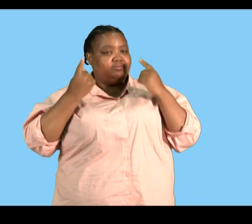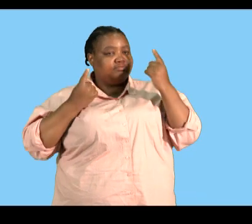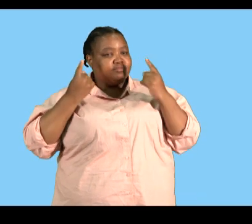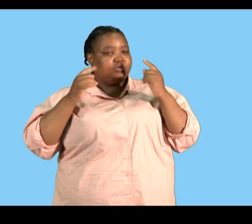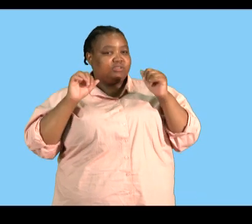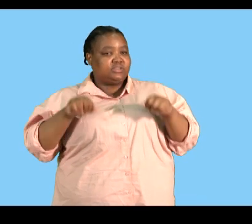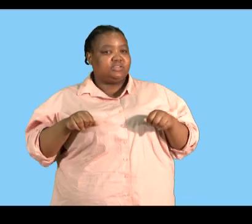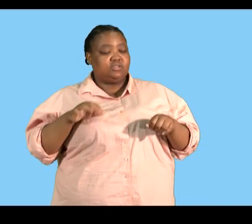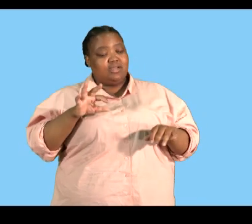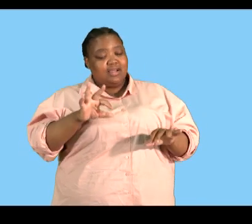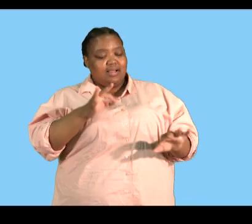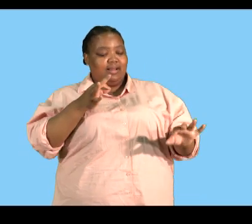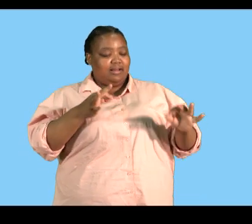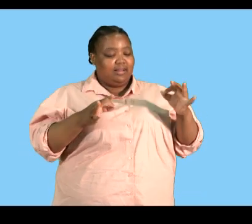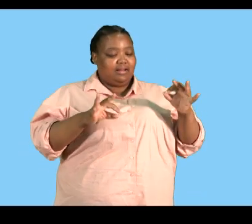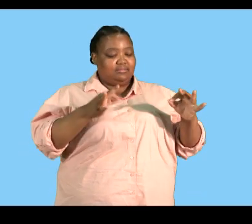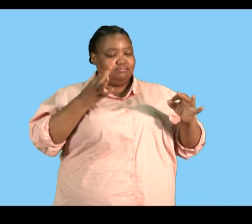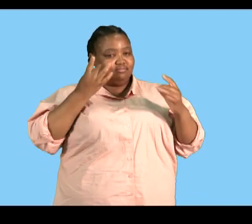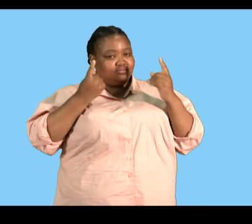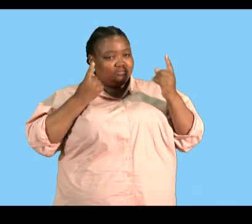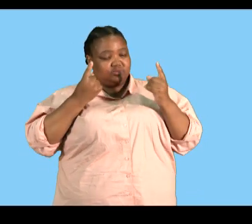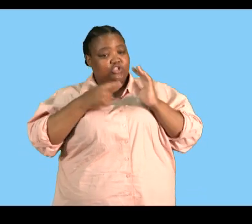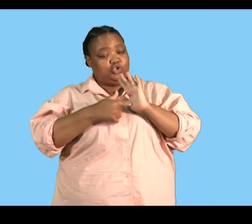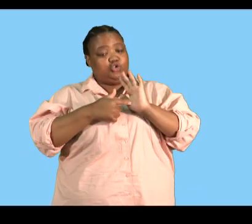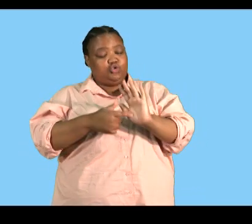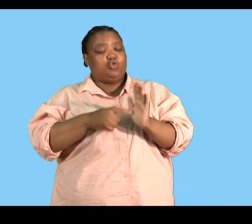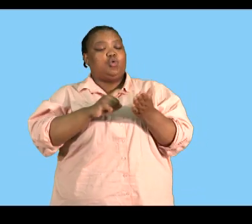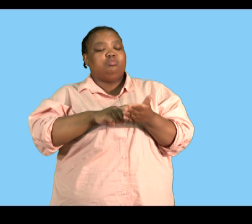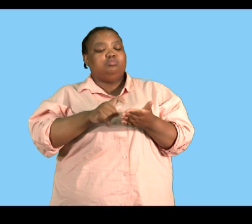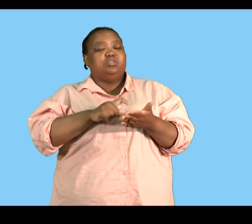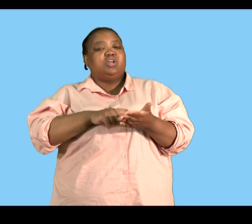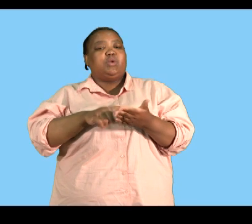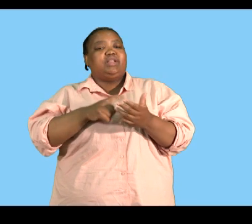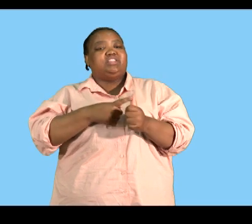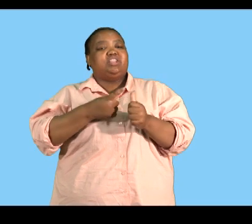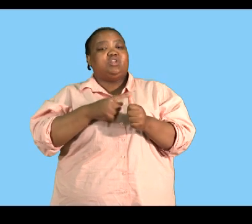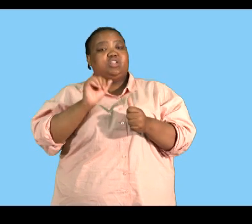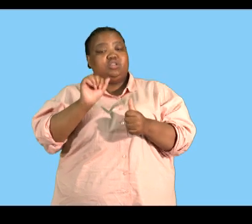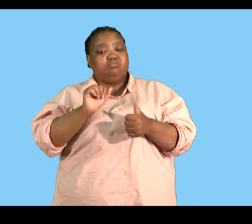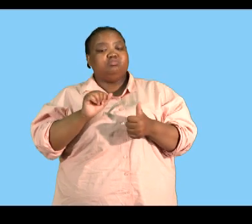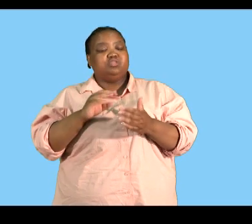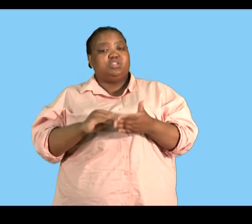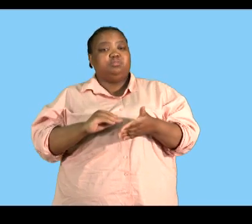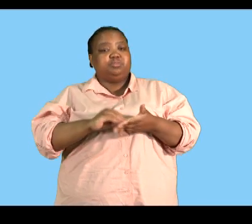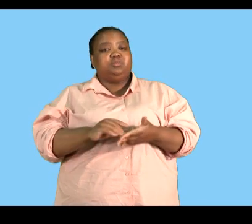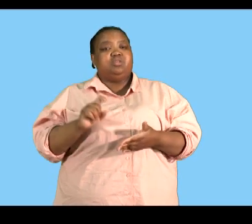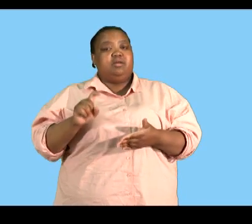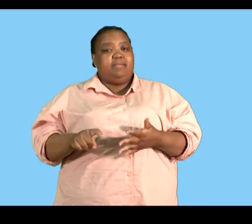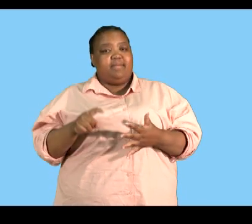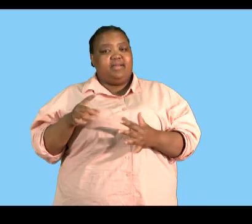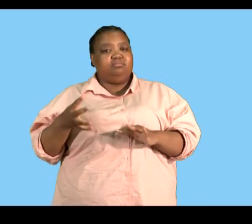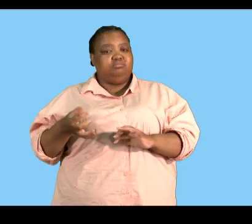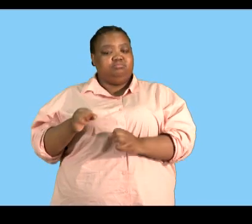have to analyze by means of showing with your calculations. You'll have to draw a conclusion,